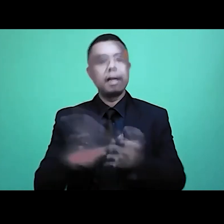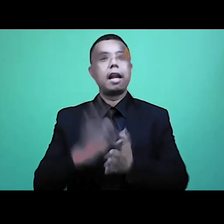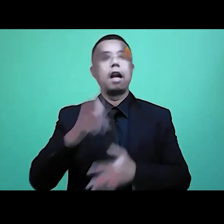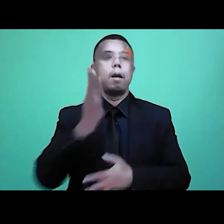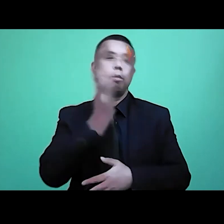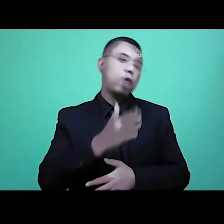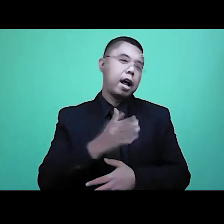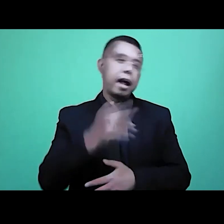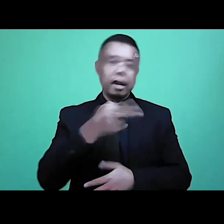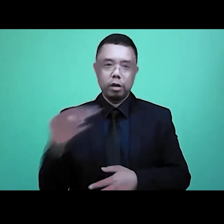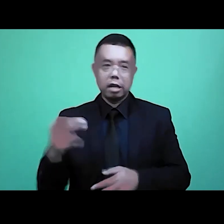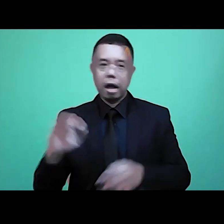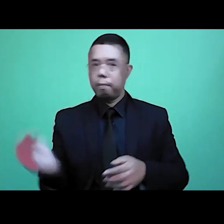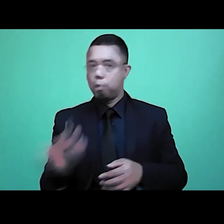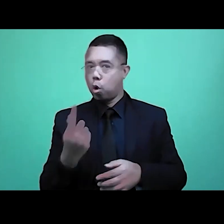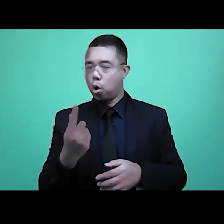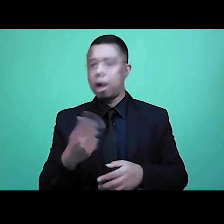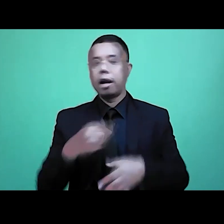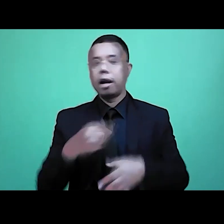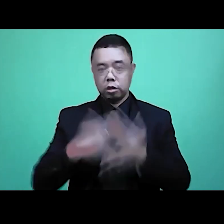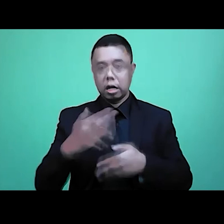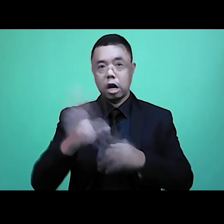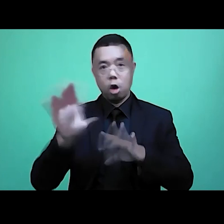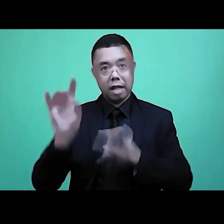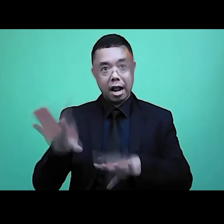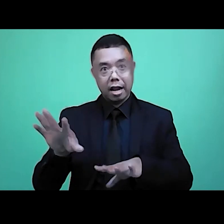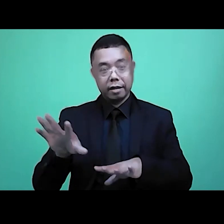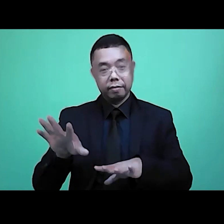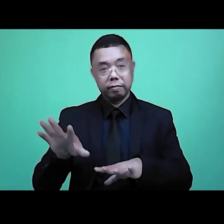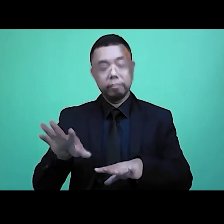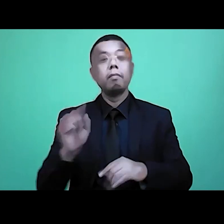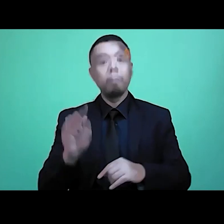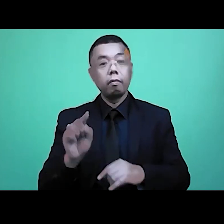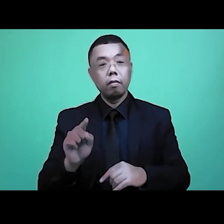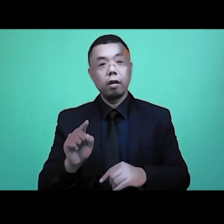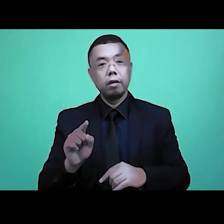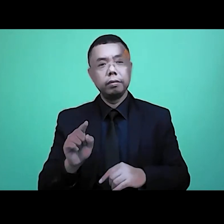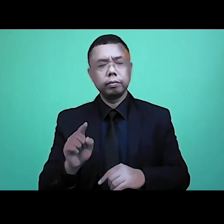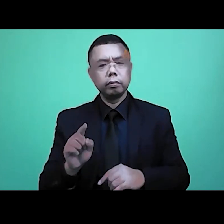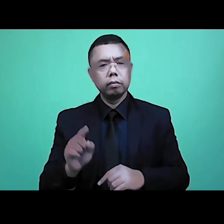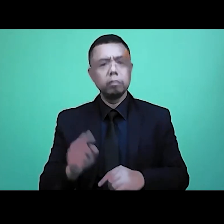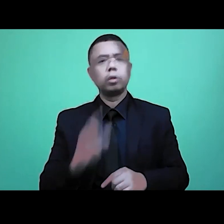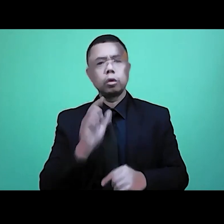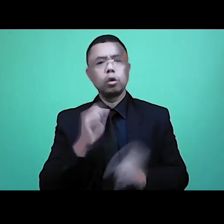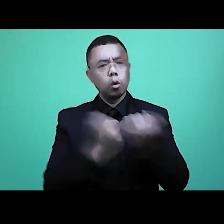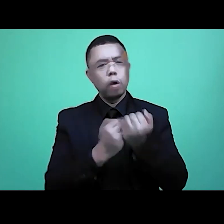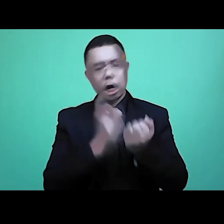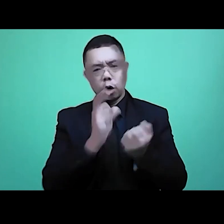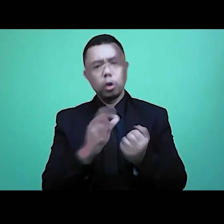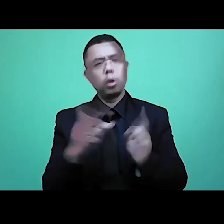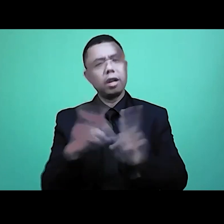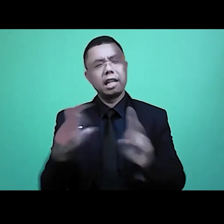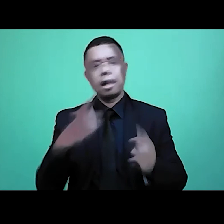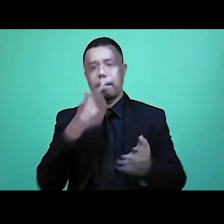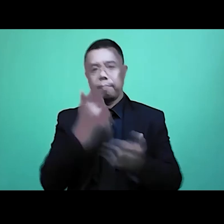It's true that the pivot to digital delivery in Indonesia and globally has been remarkable in education, in conferences such as this one,